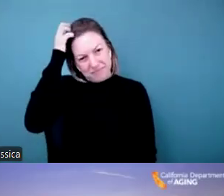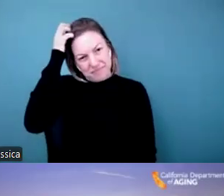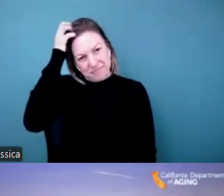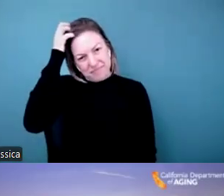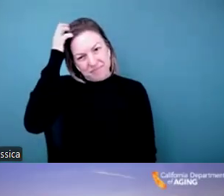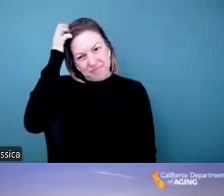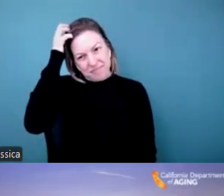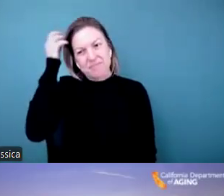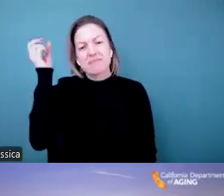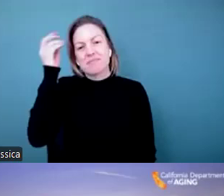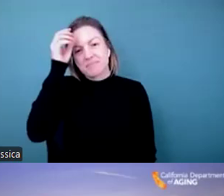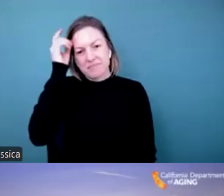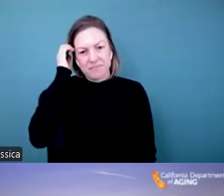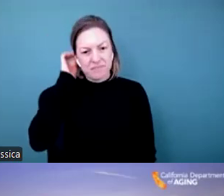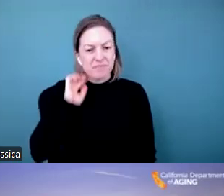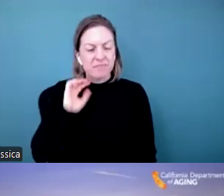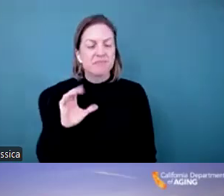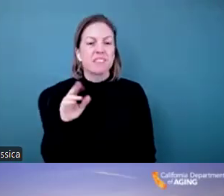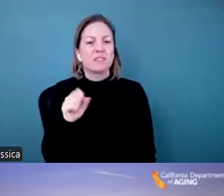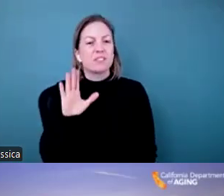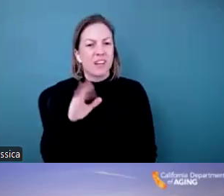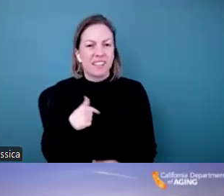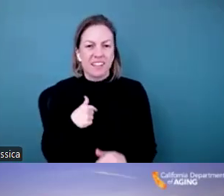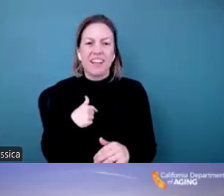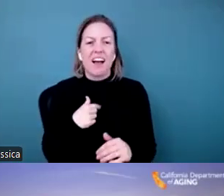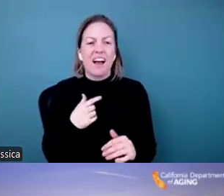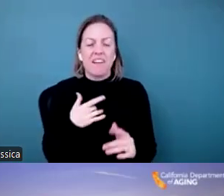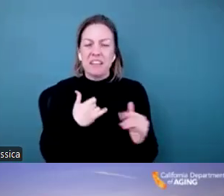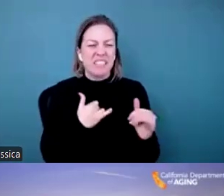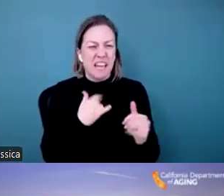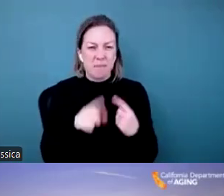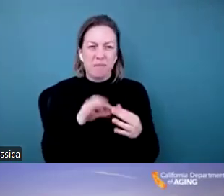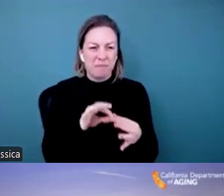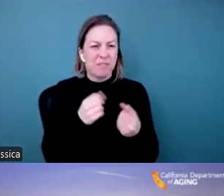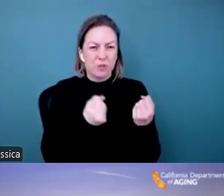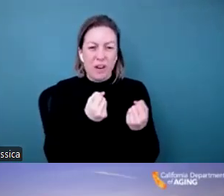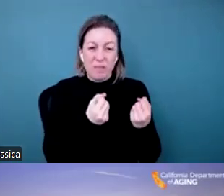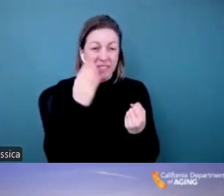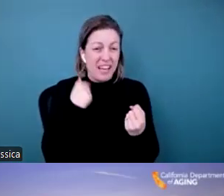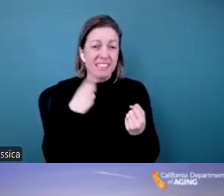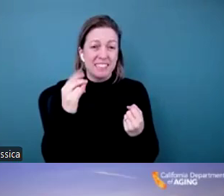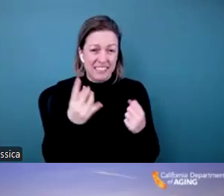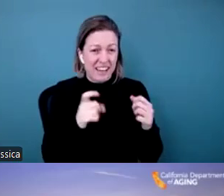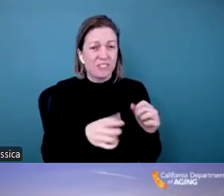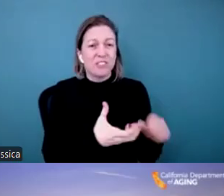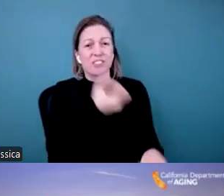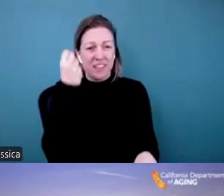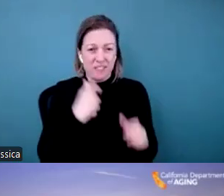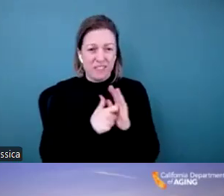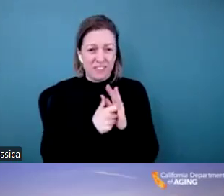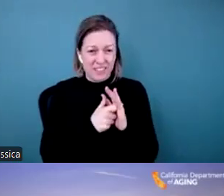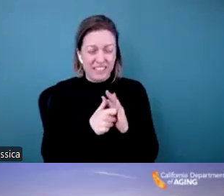Yeah, that's great. I resonate with the driving portion because I've had to take the car keys away from my dad